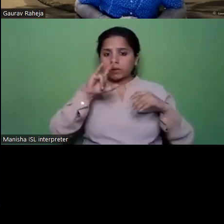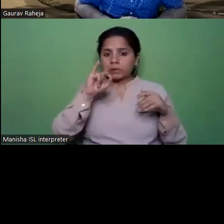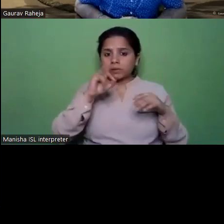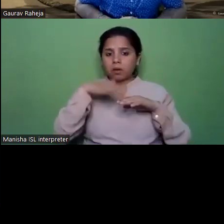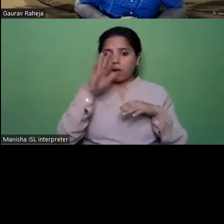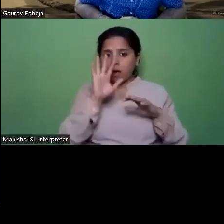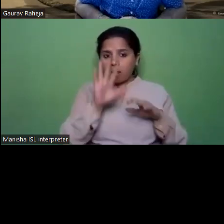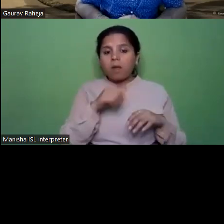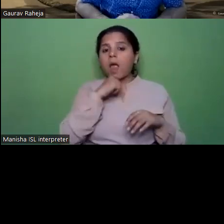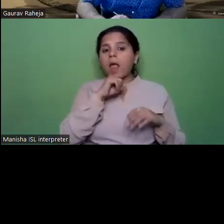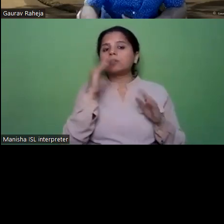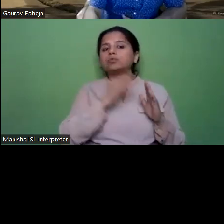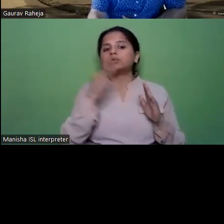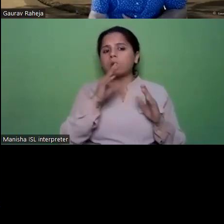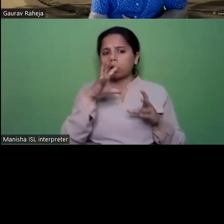terms of age?